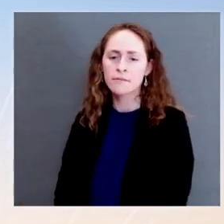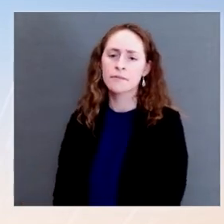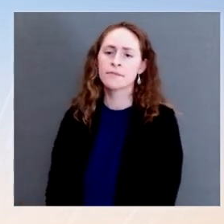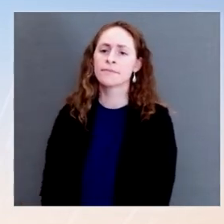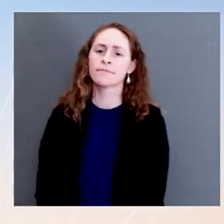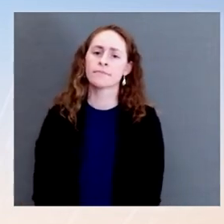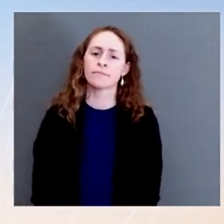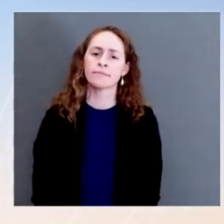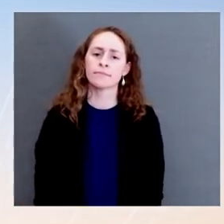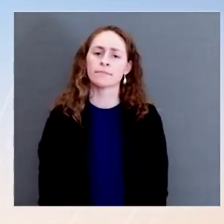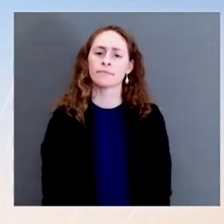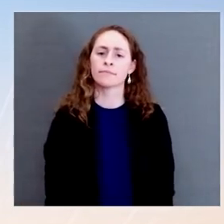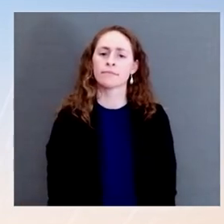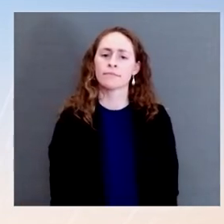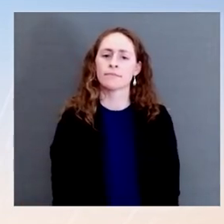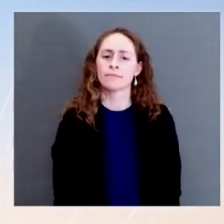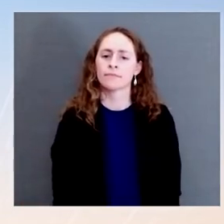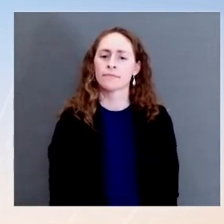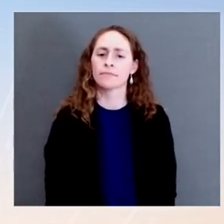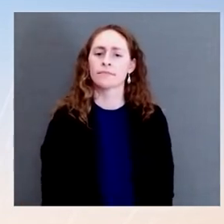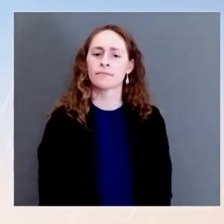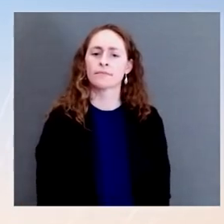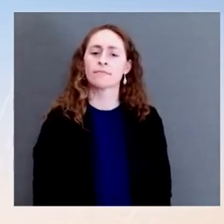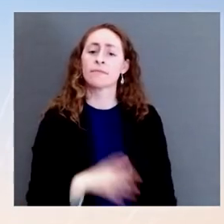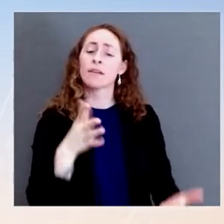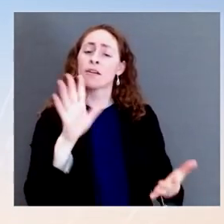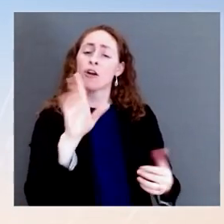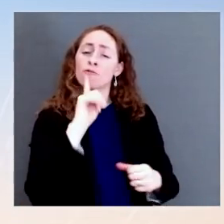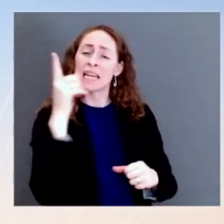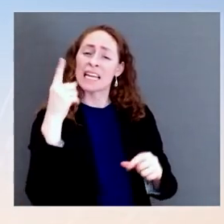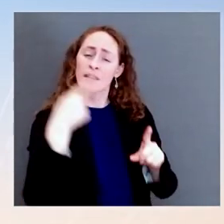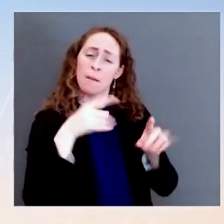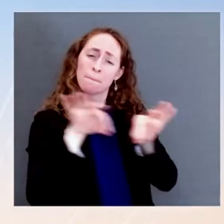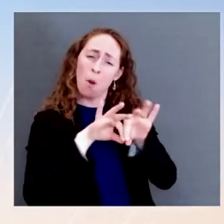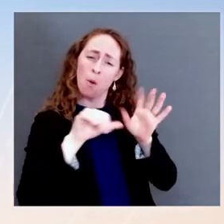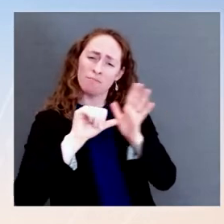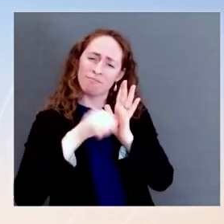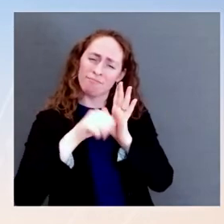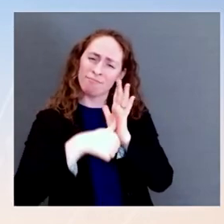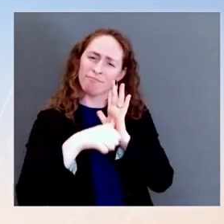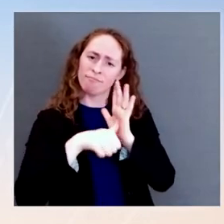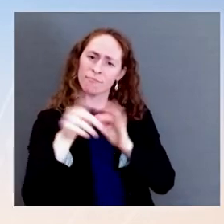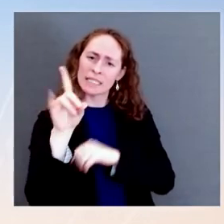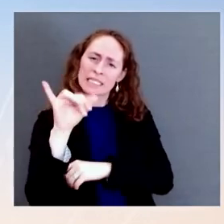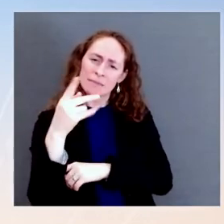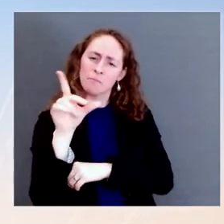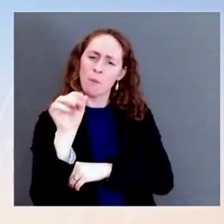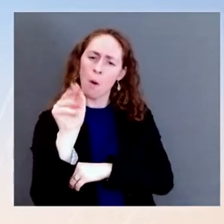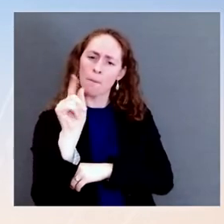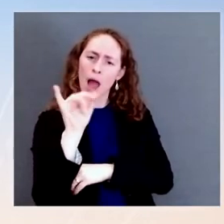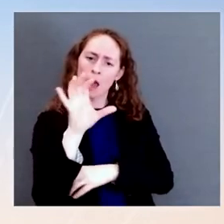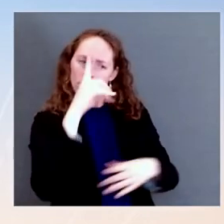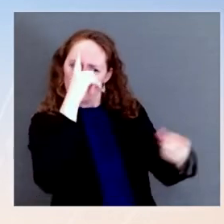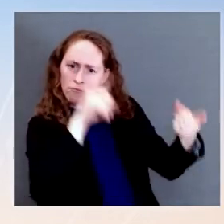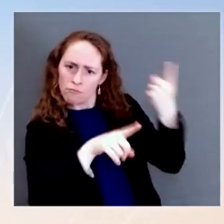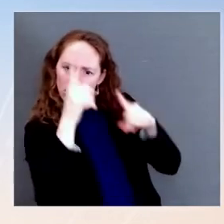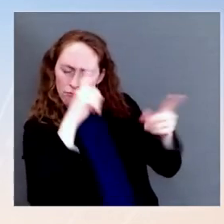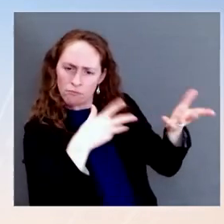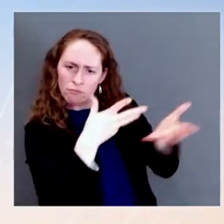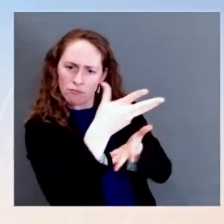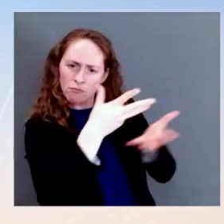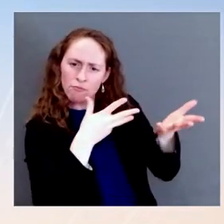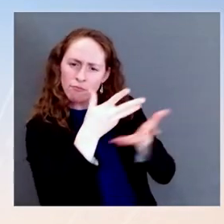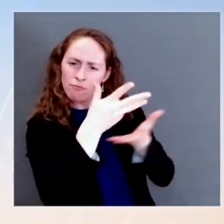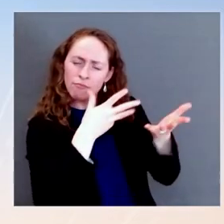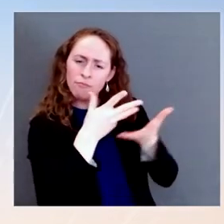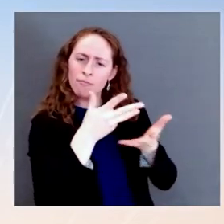1980, and we are not. The athletes will be participating. We will be rooting for the athletes from home. I am an Olympics-obsessed person,